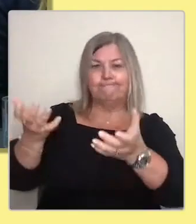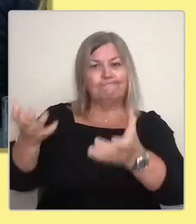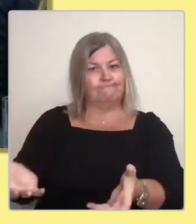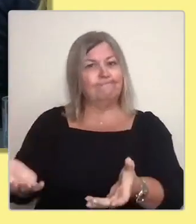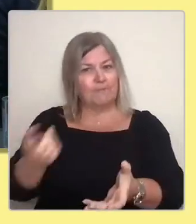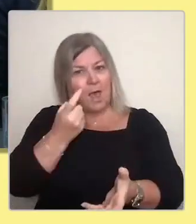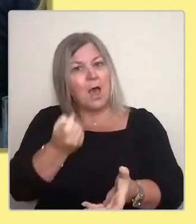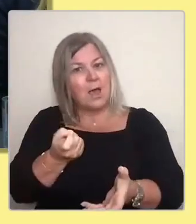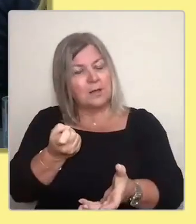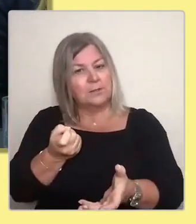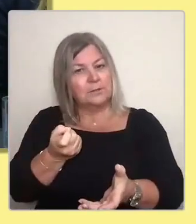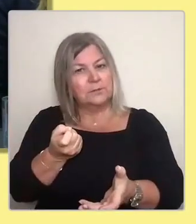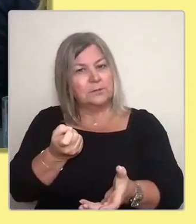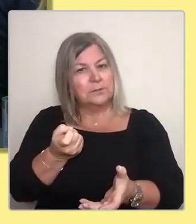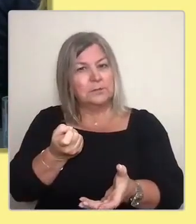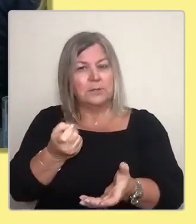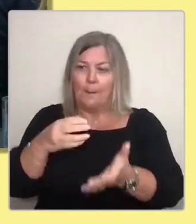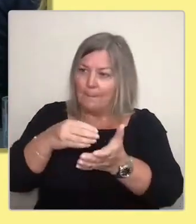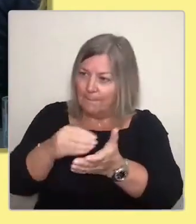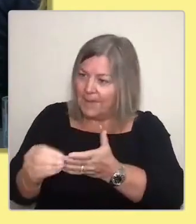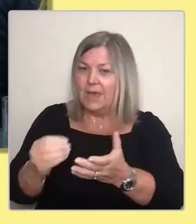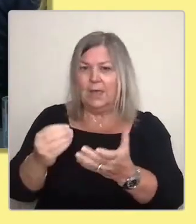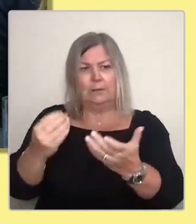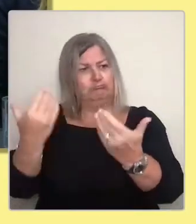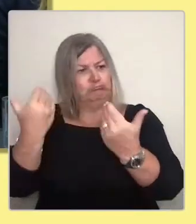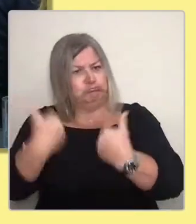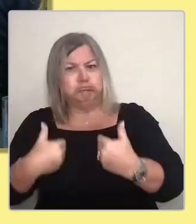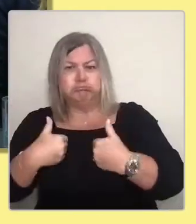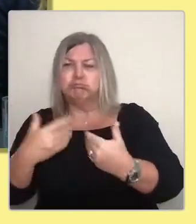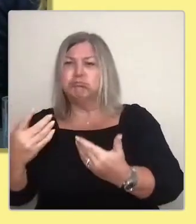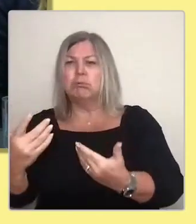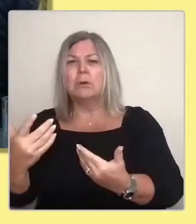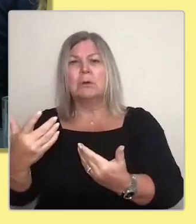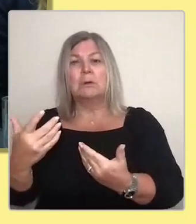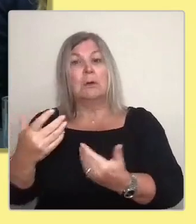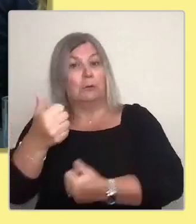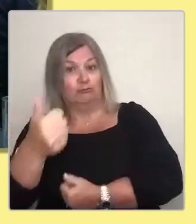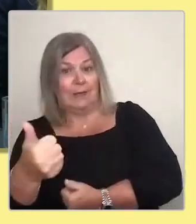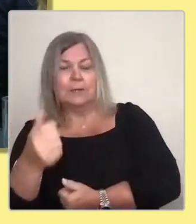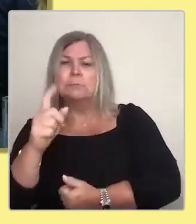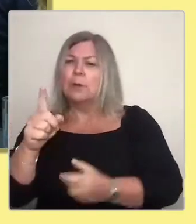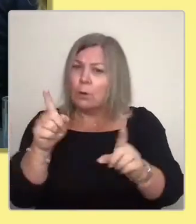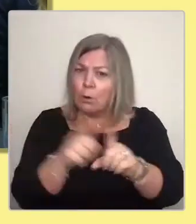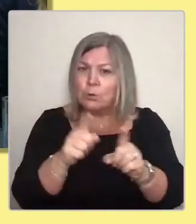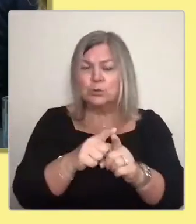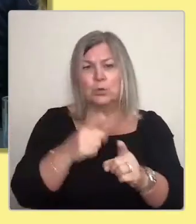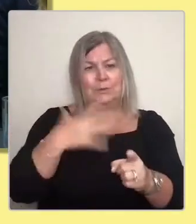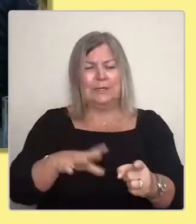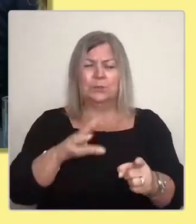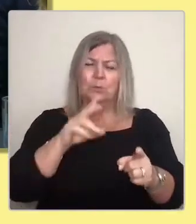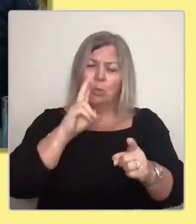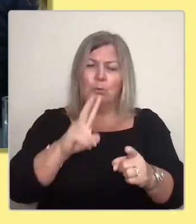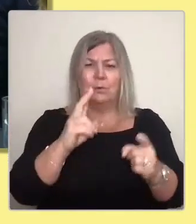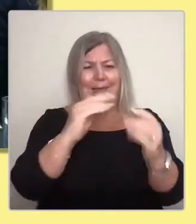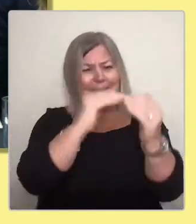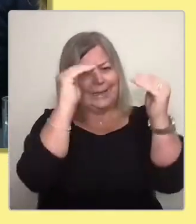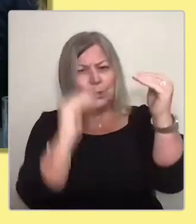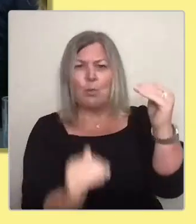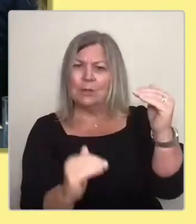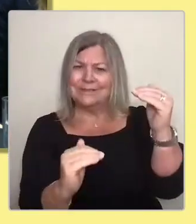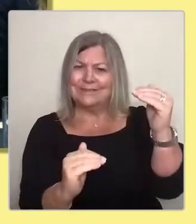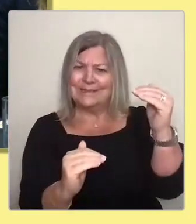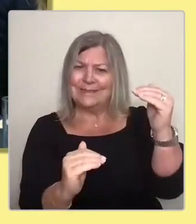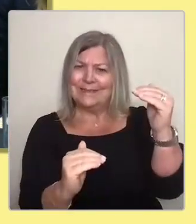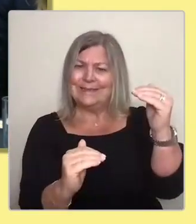could actually deal with the deep inequalities that we have. How we could take our resources, our small businesses,